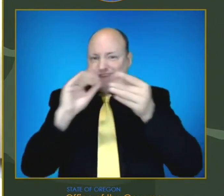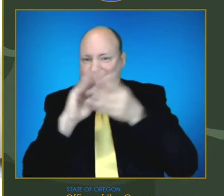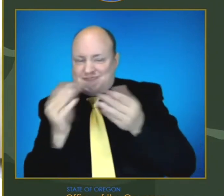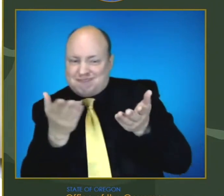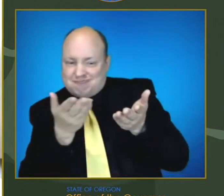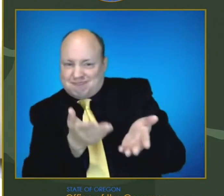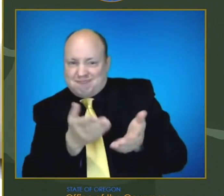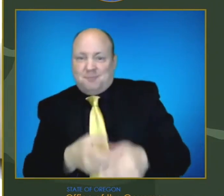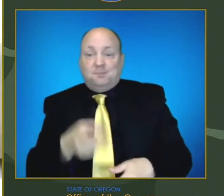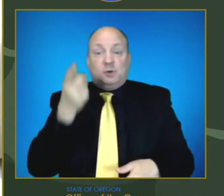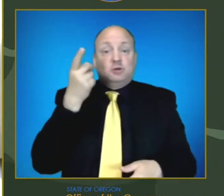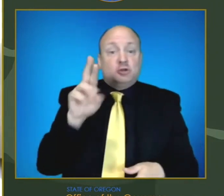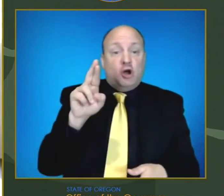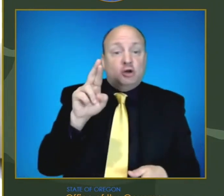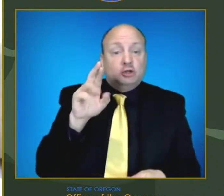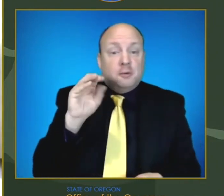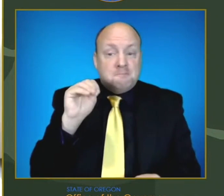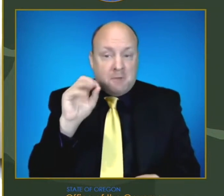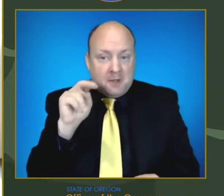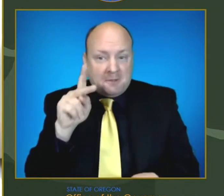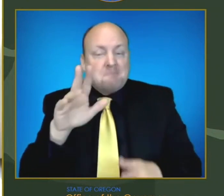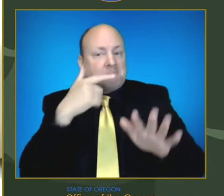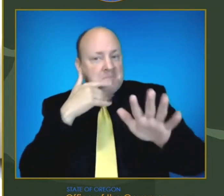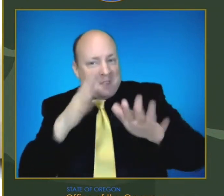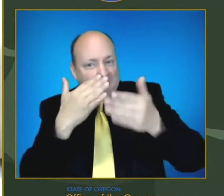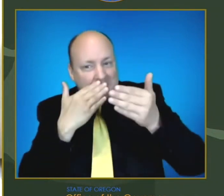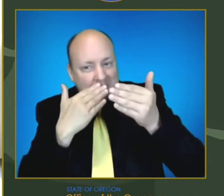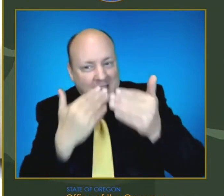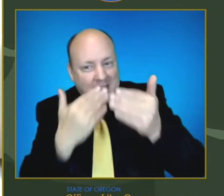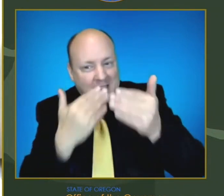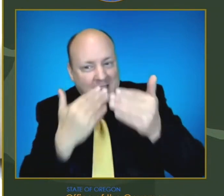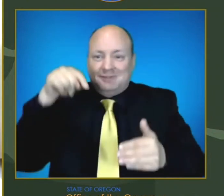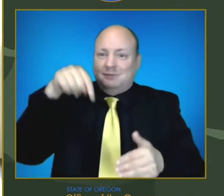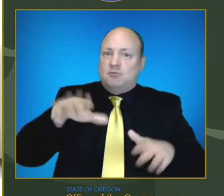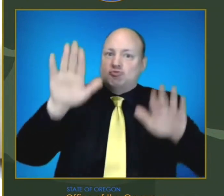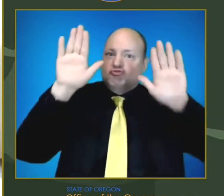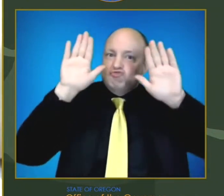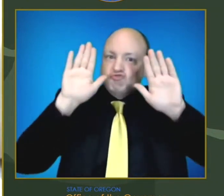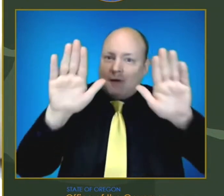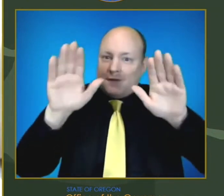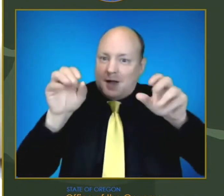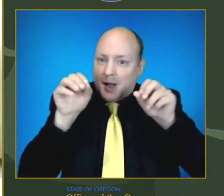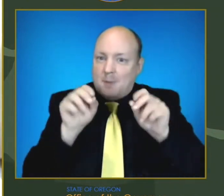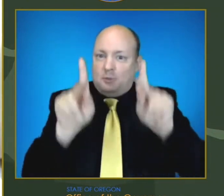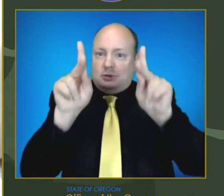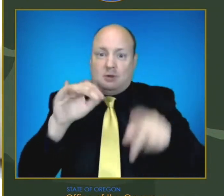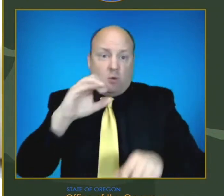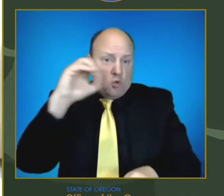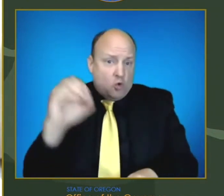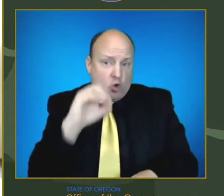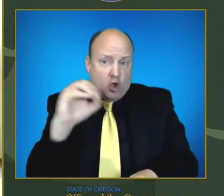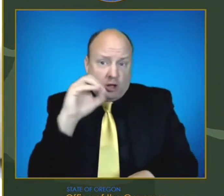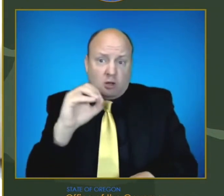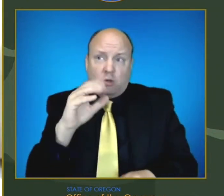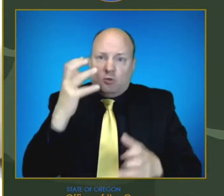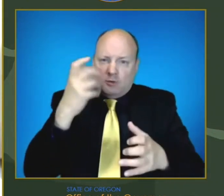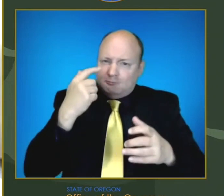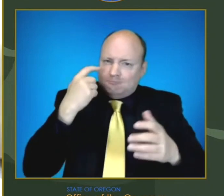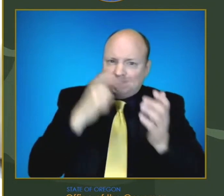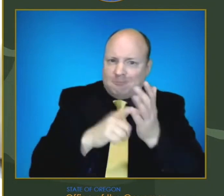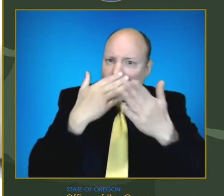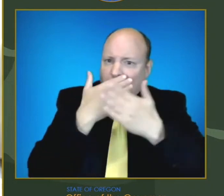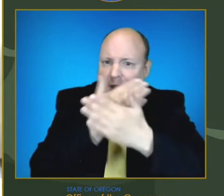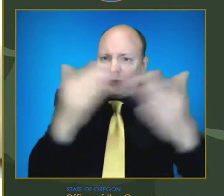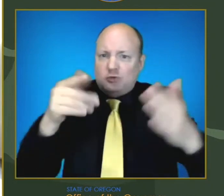this incredible opportunity. First of all, thanks to the whole team at Oregon for the chance to work on this project.